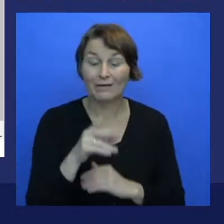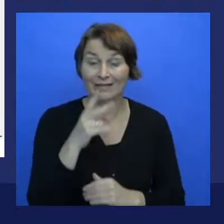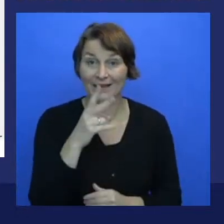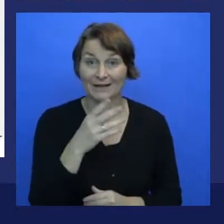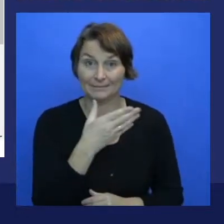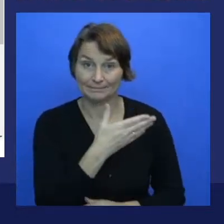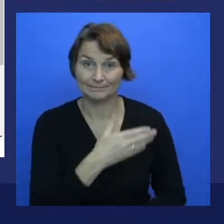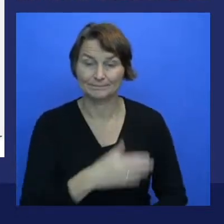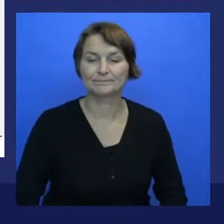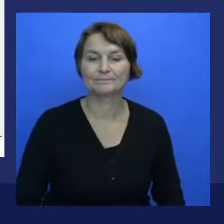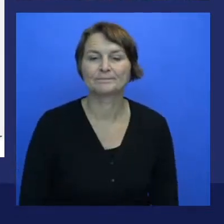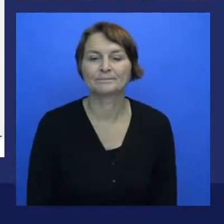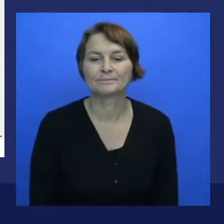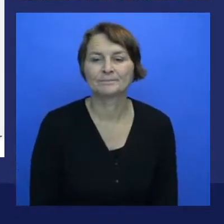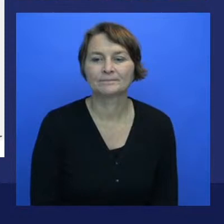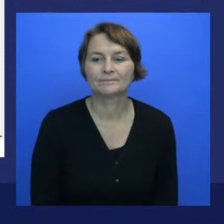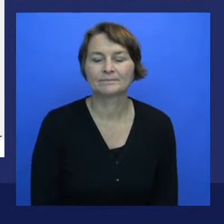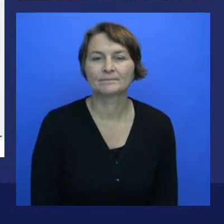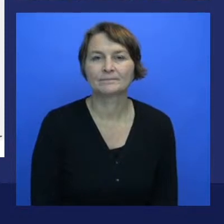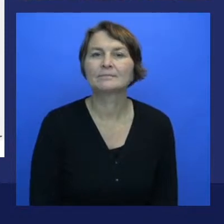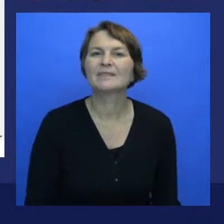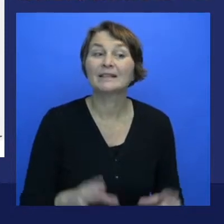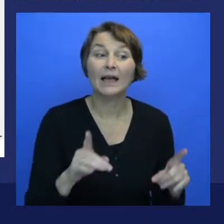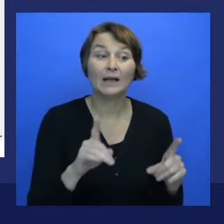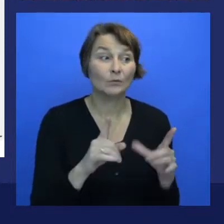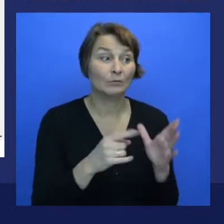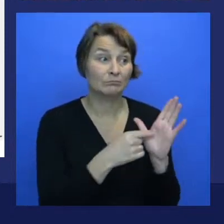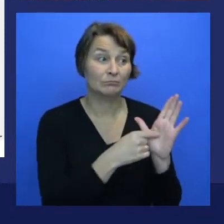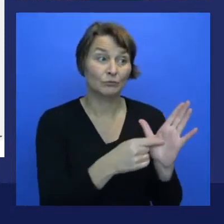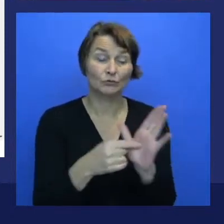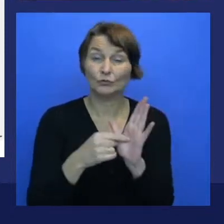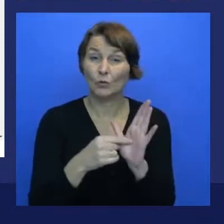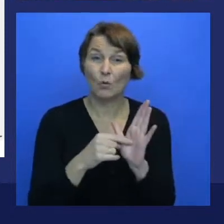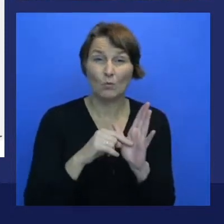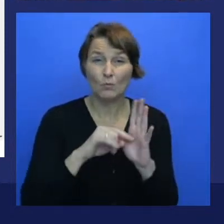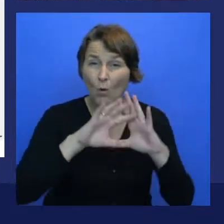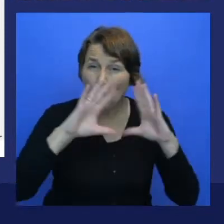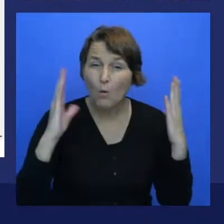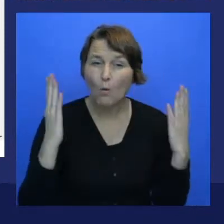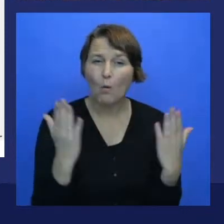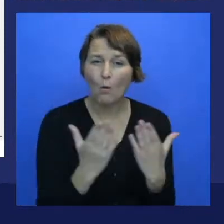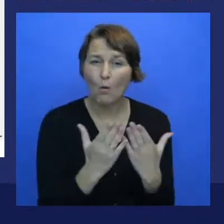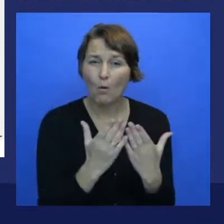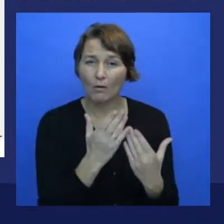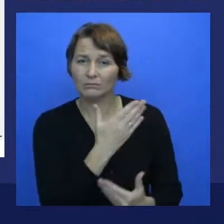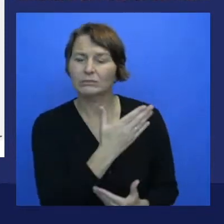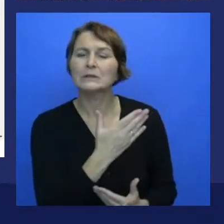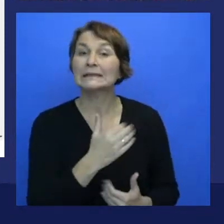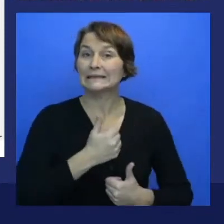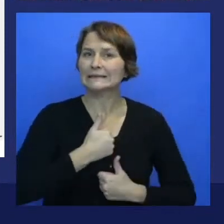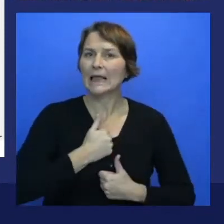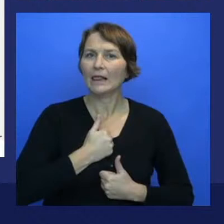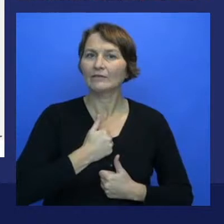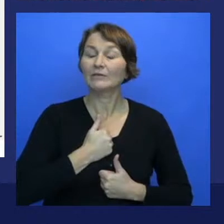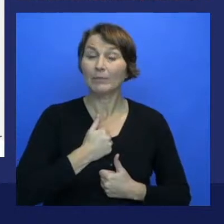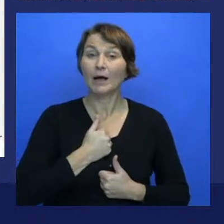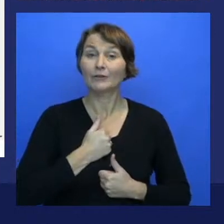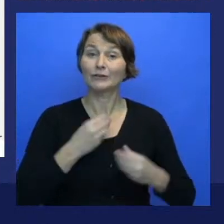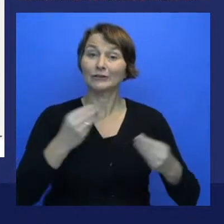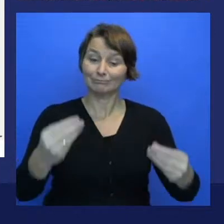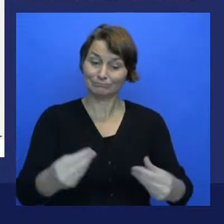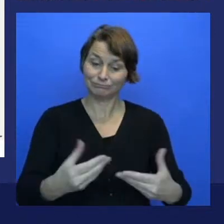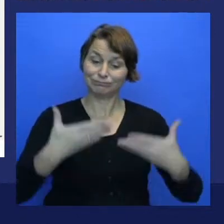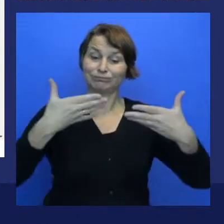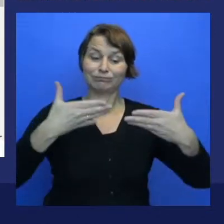will describe the entire thing basically without you having to do anything. So here you see I found